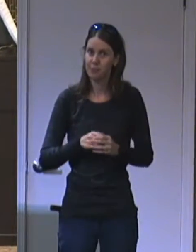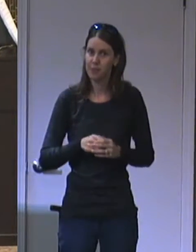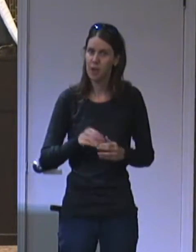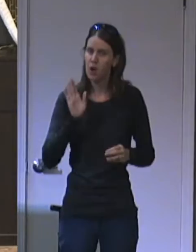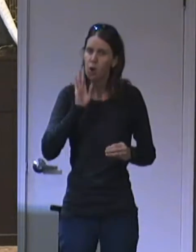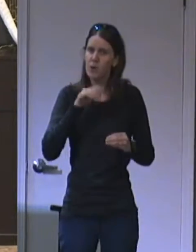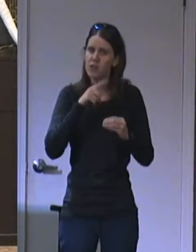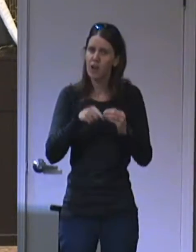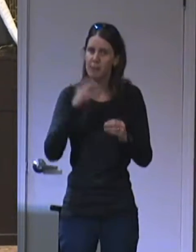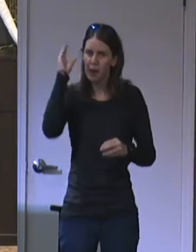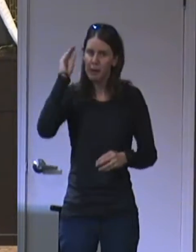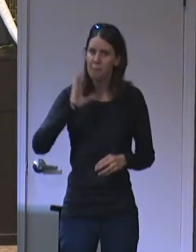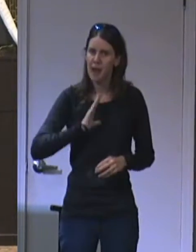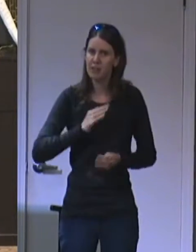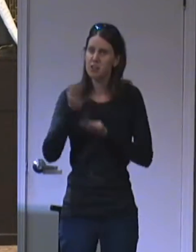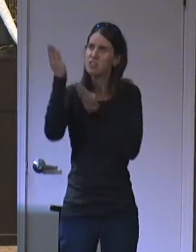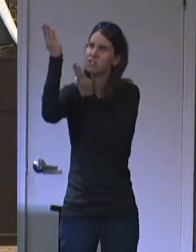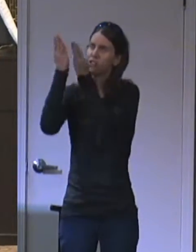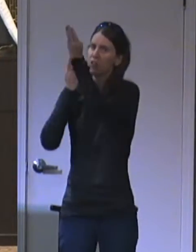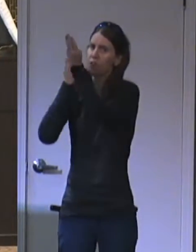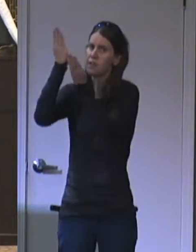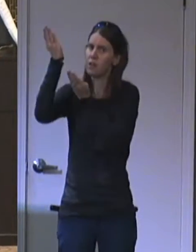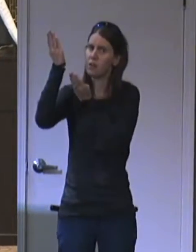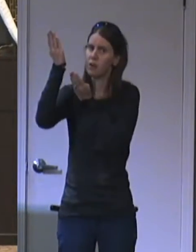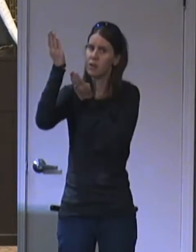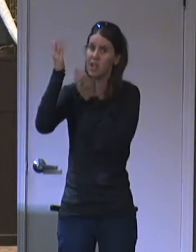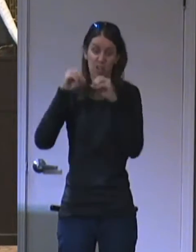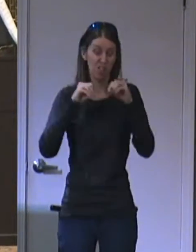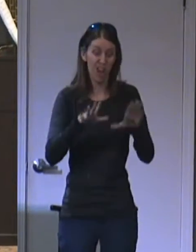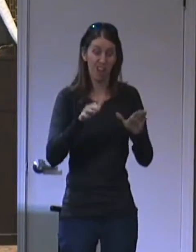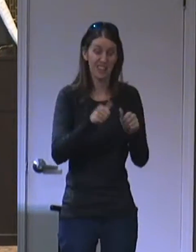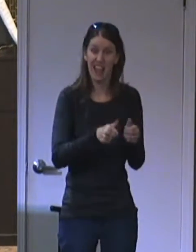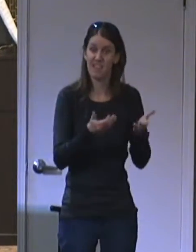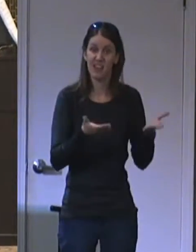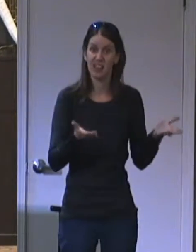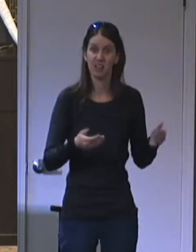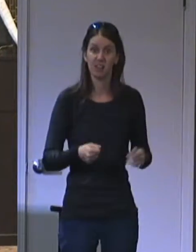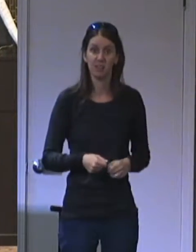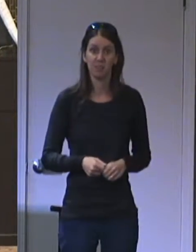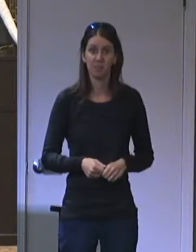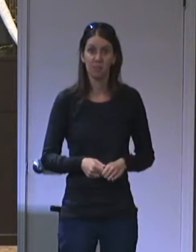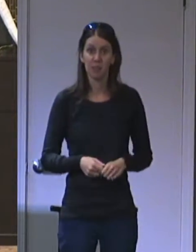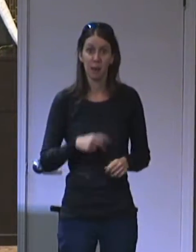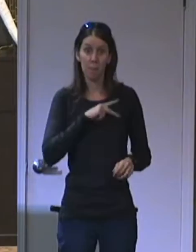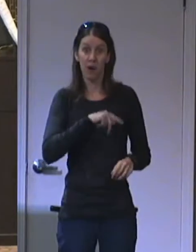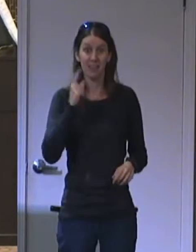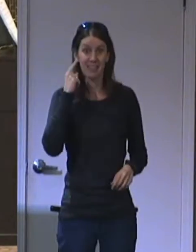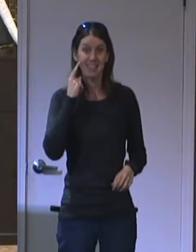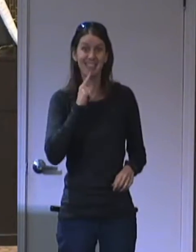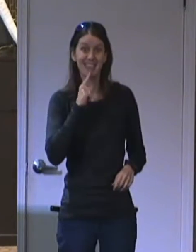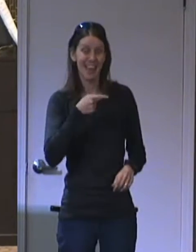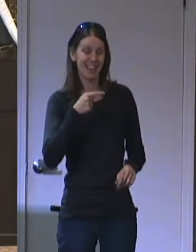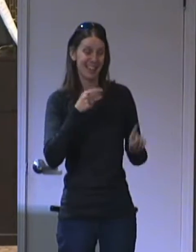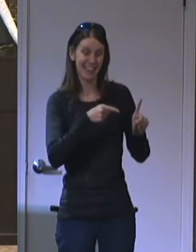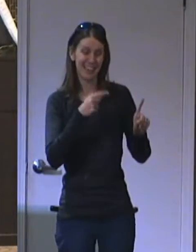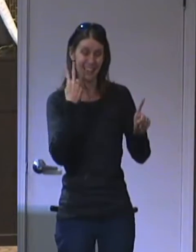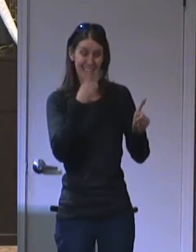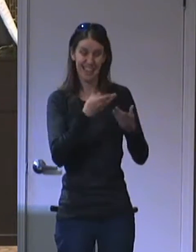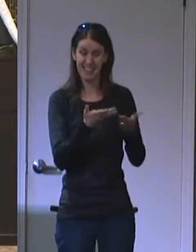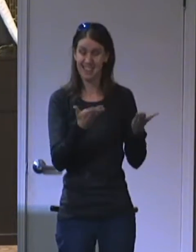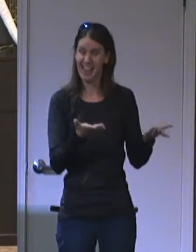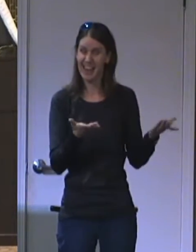Now, we're talking about a man who served the Lord, who lost everything. He said, I count everything as dung that I